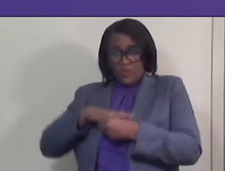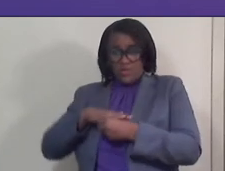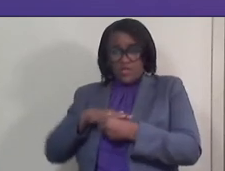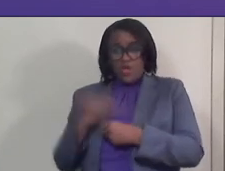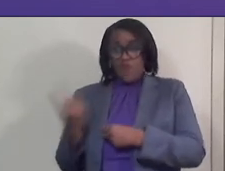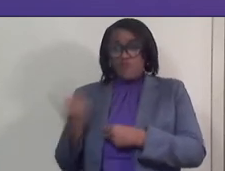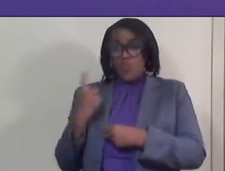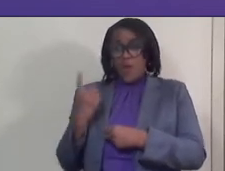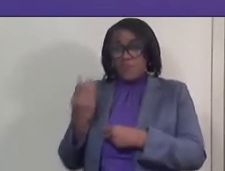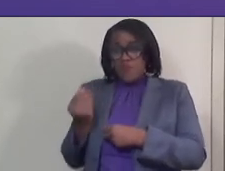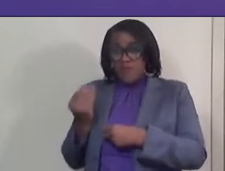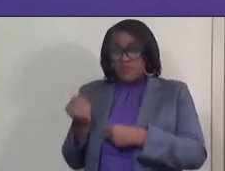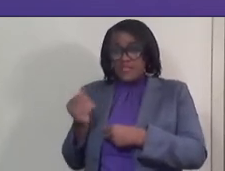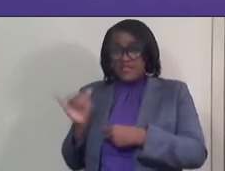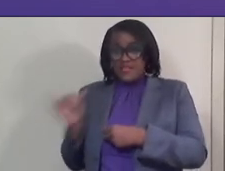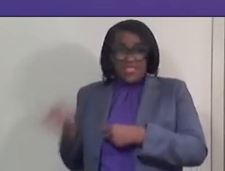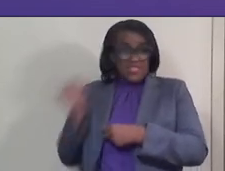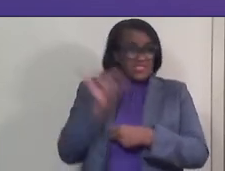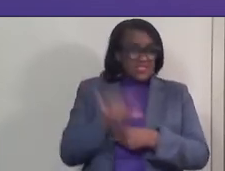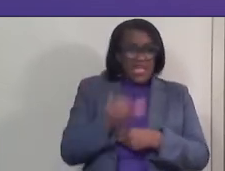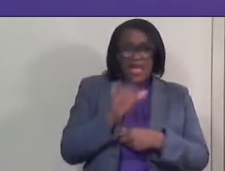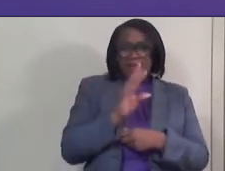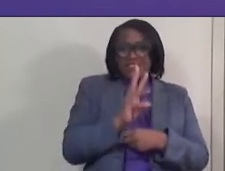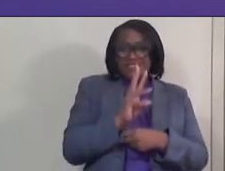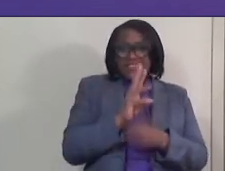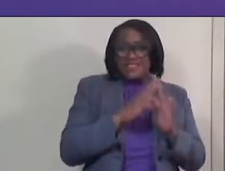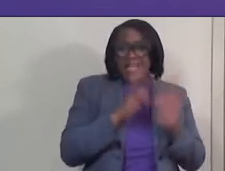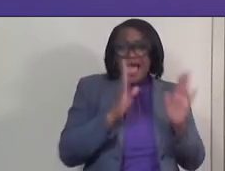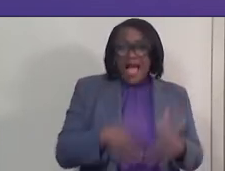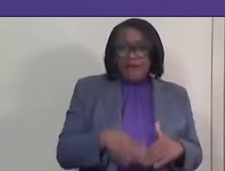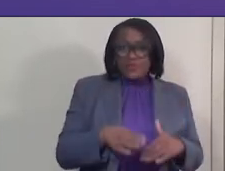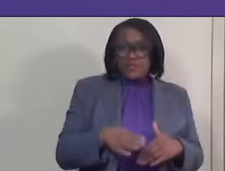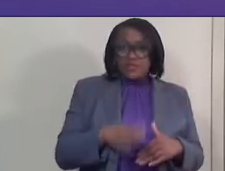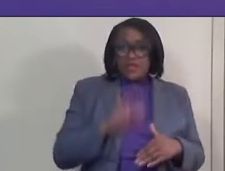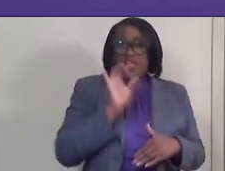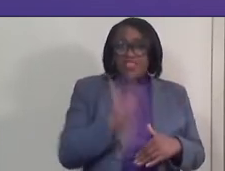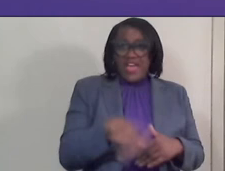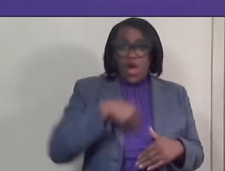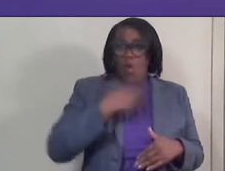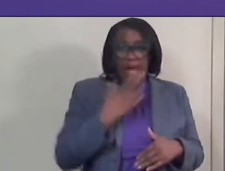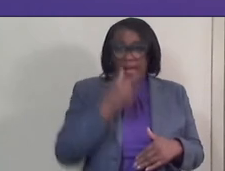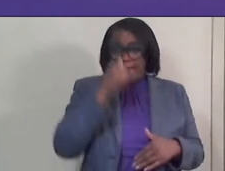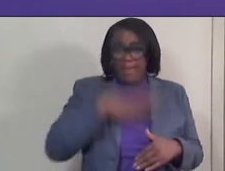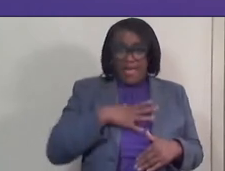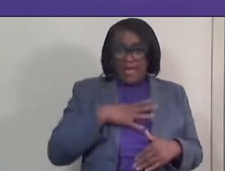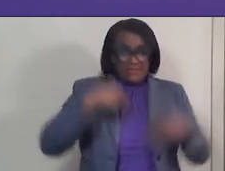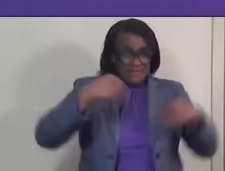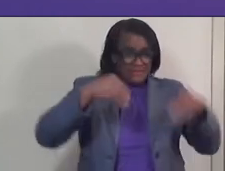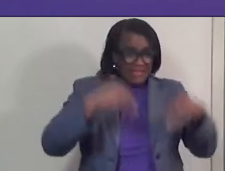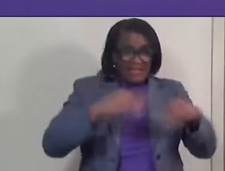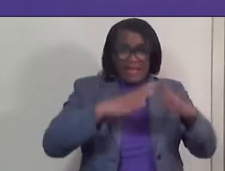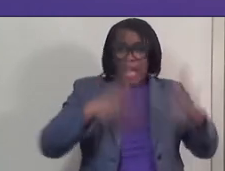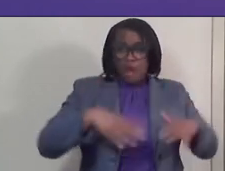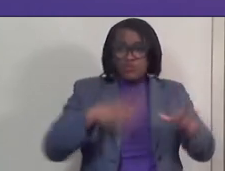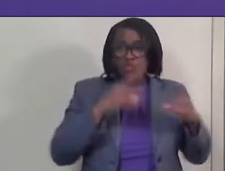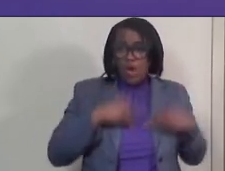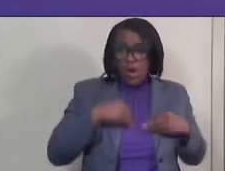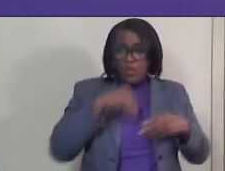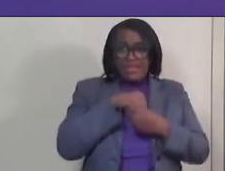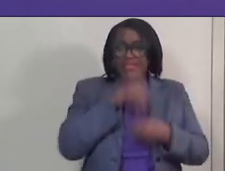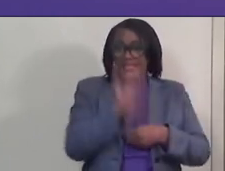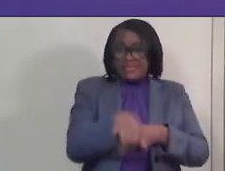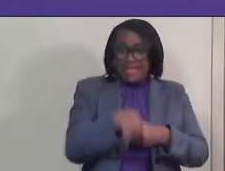be the same as 6 houses that a white realtor owned in the same neighborhood.